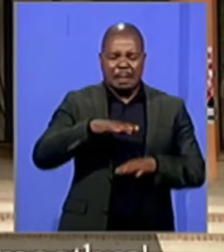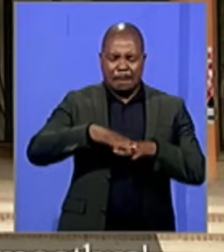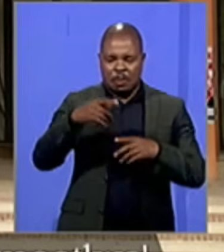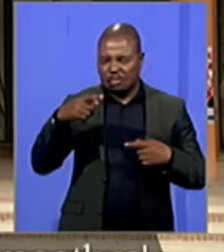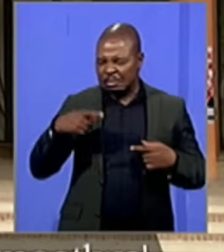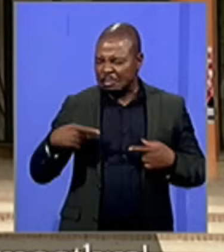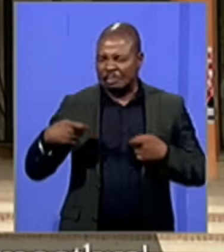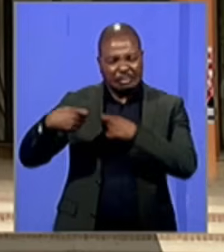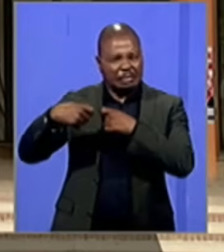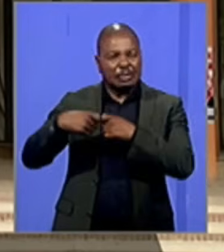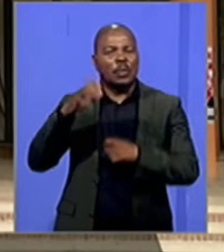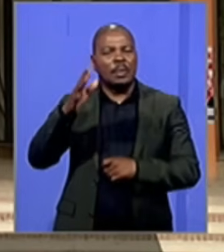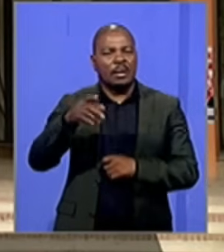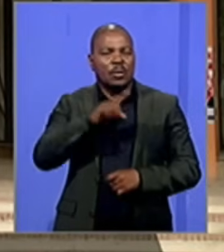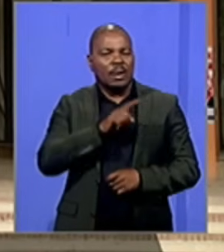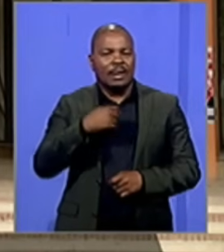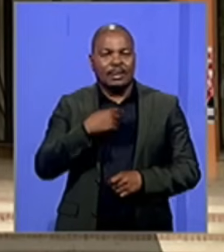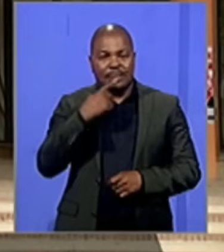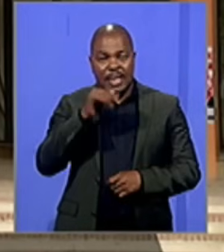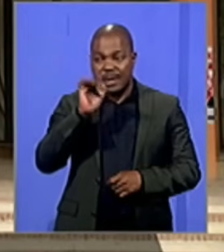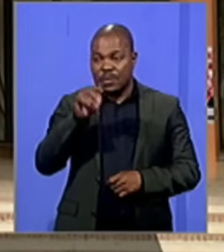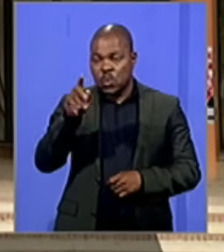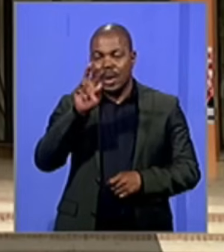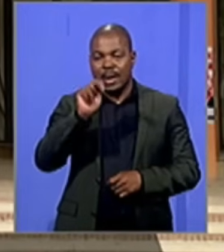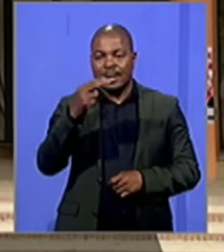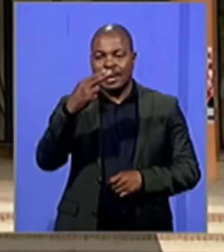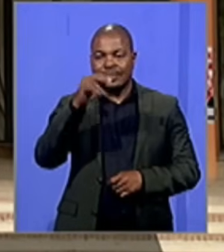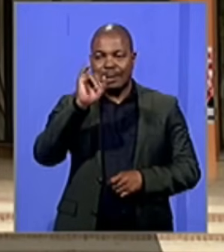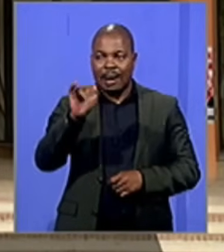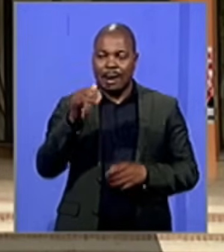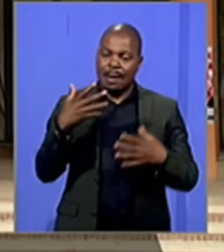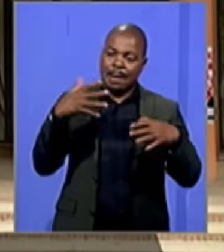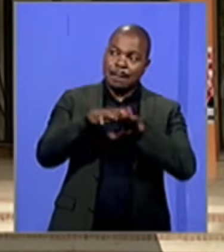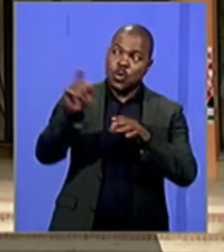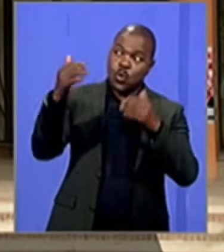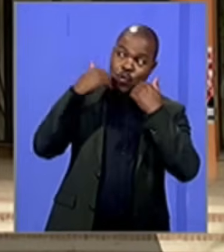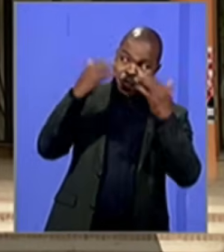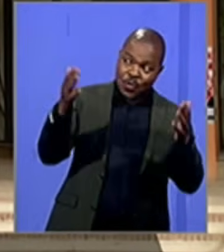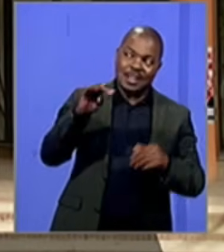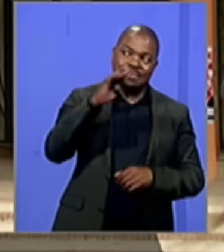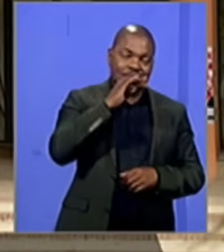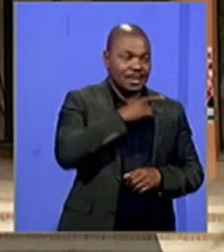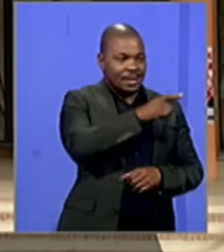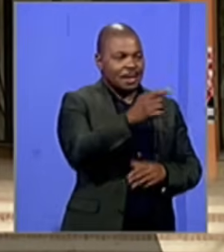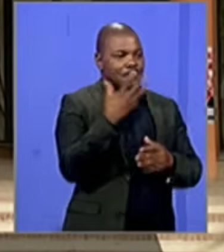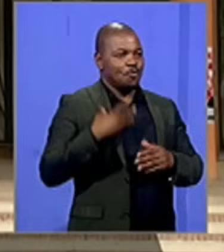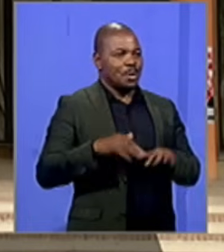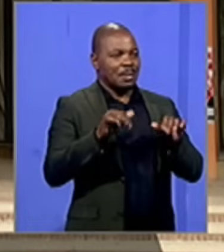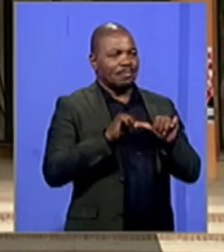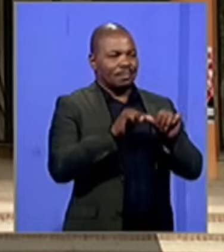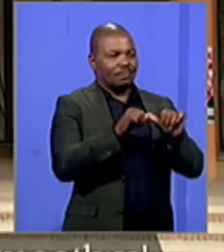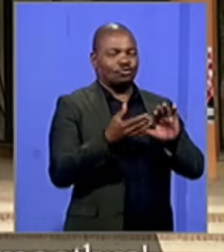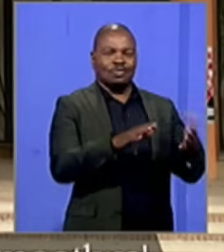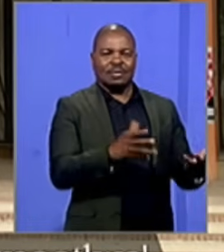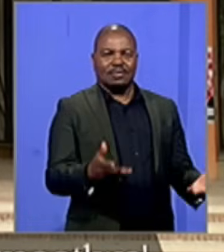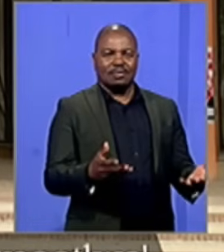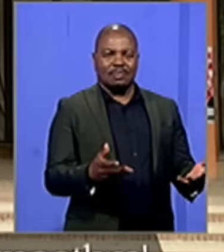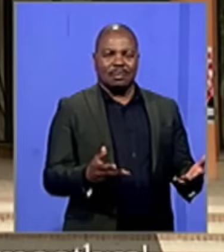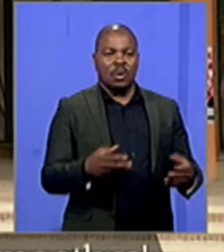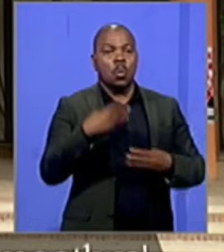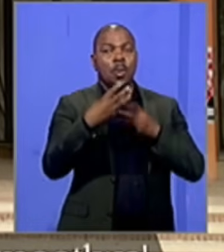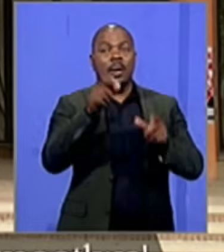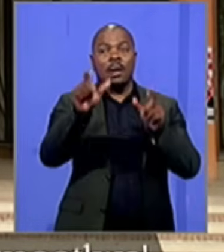because you are actually saying if you don't want NHI to be implemented, that the poor must go and die. Workers today, including those